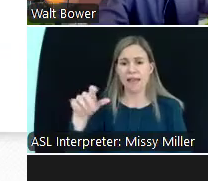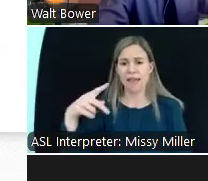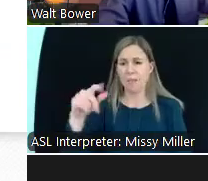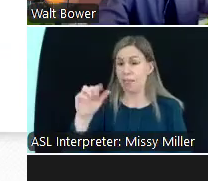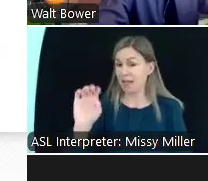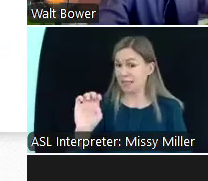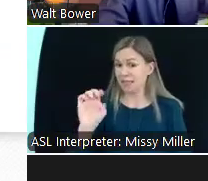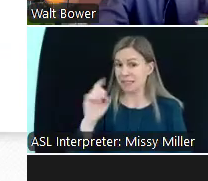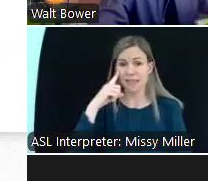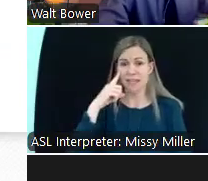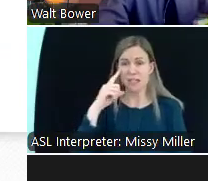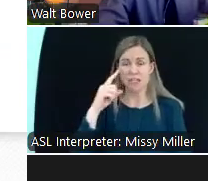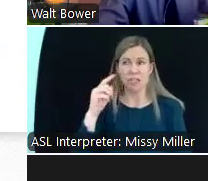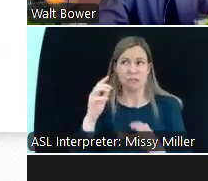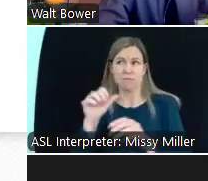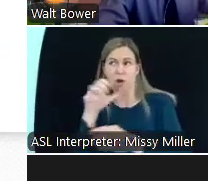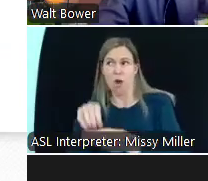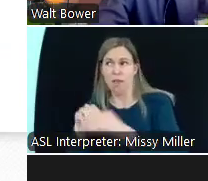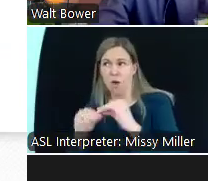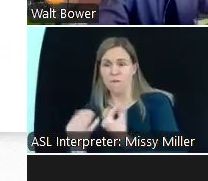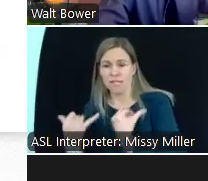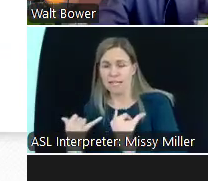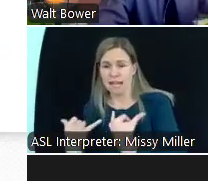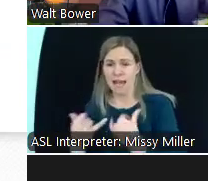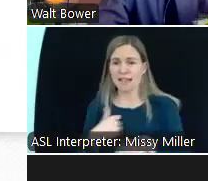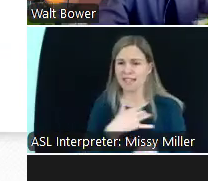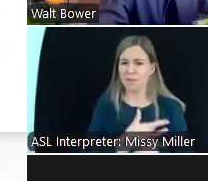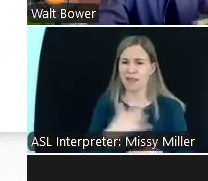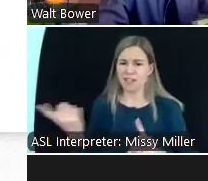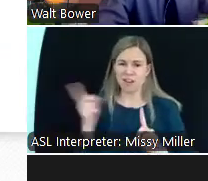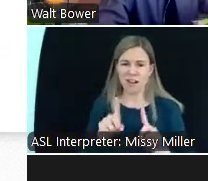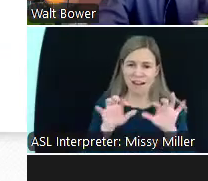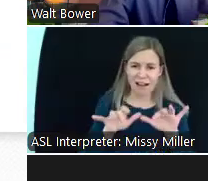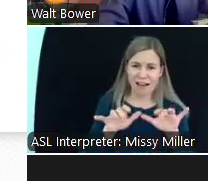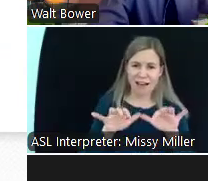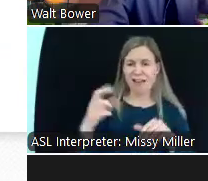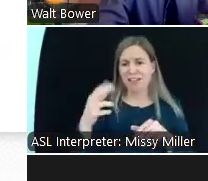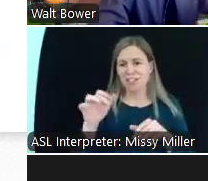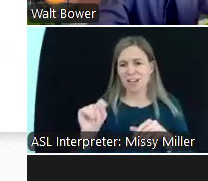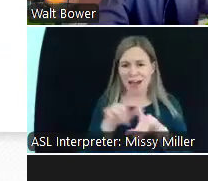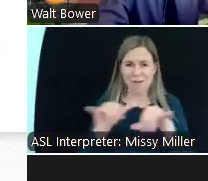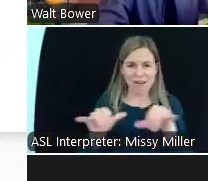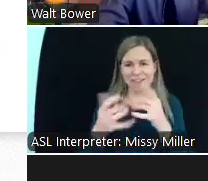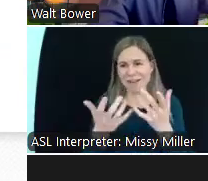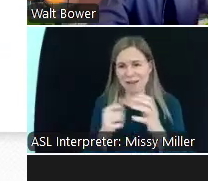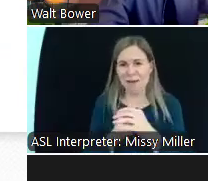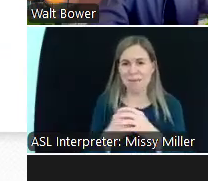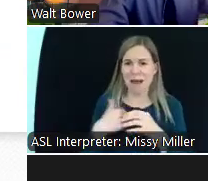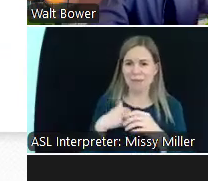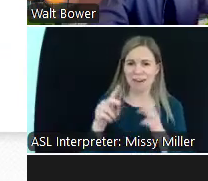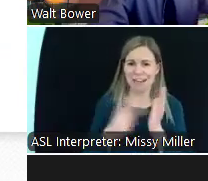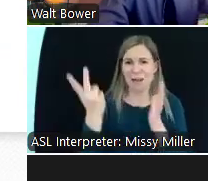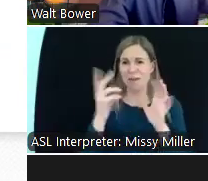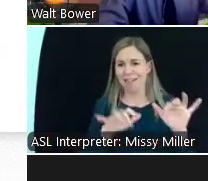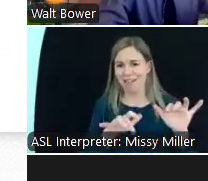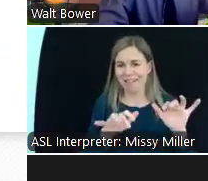actually out of the office today, so I didn't have her. She's usually putting stuff in the chat as I'm talking, so I'm kind of doing double duty today.